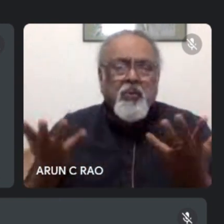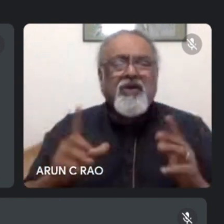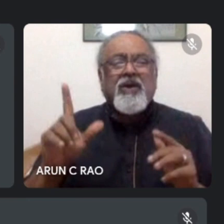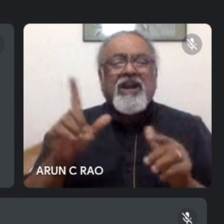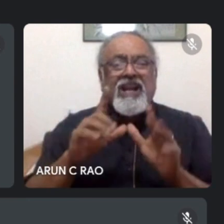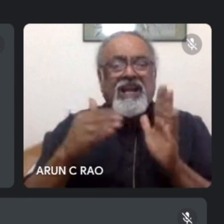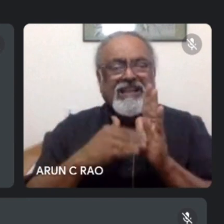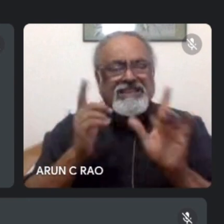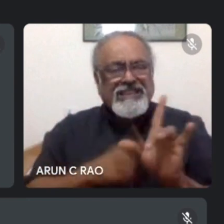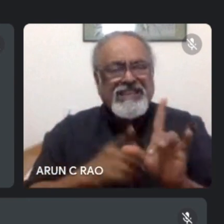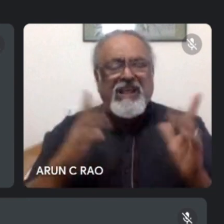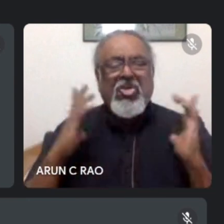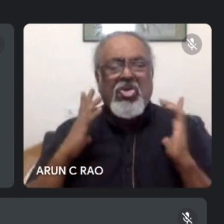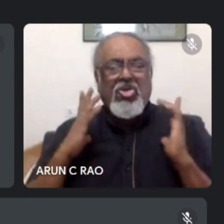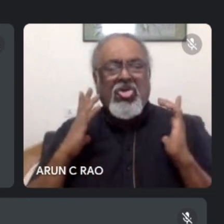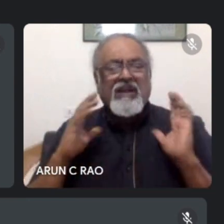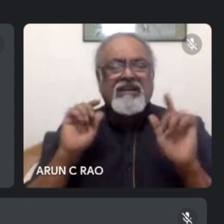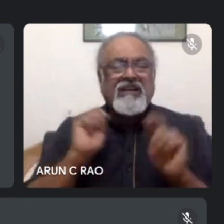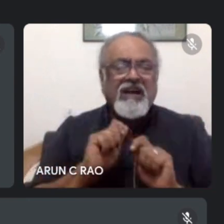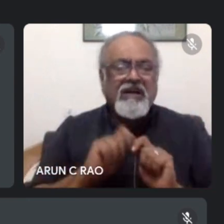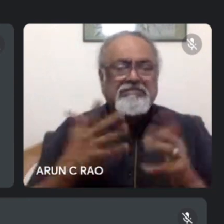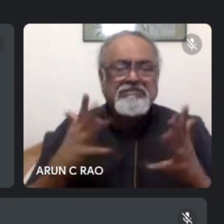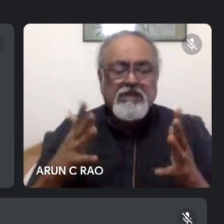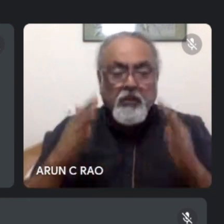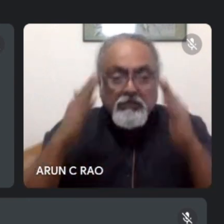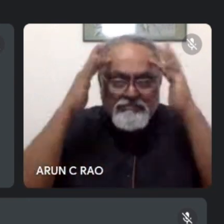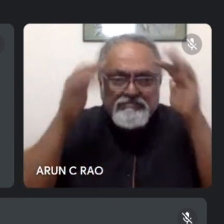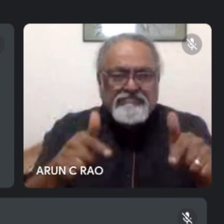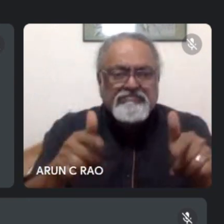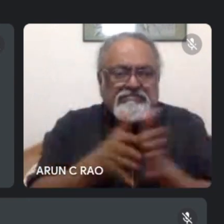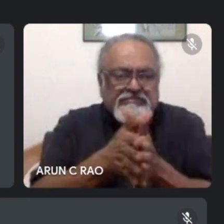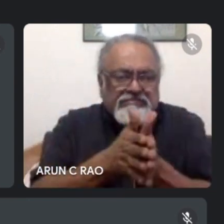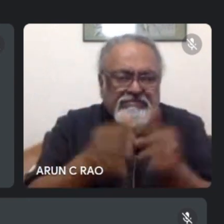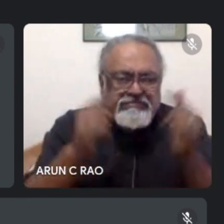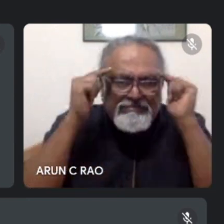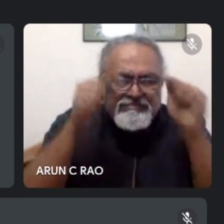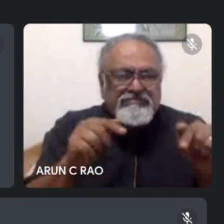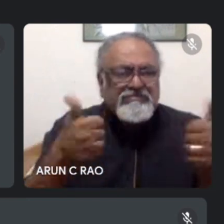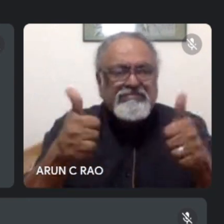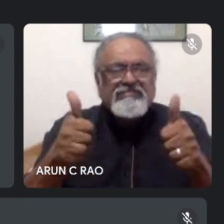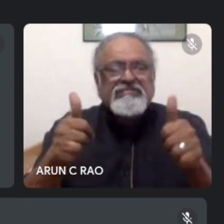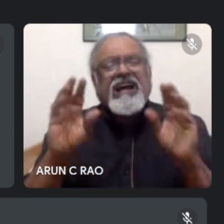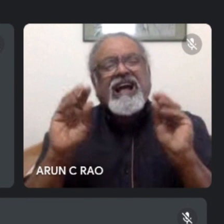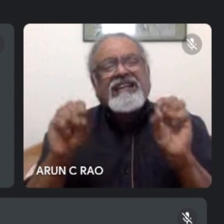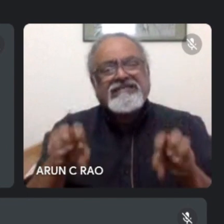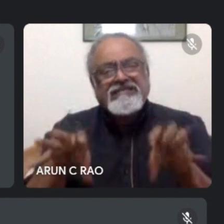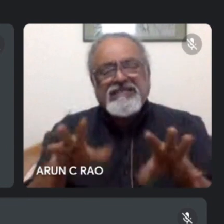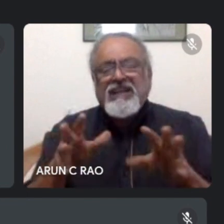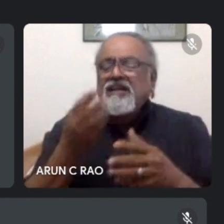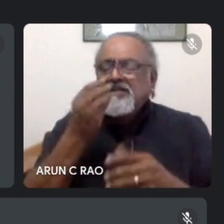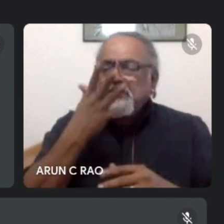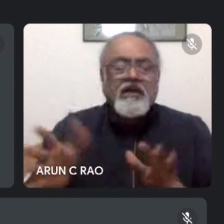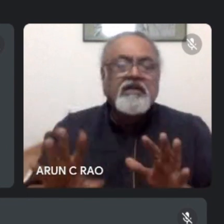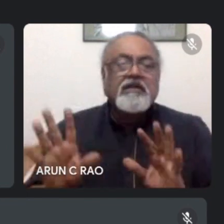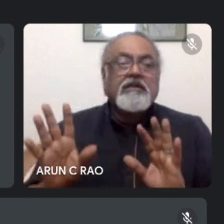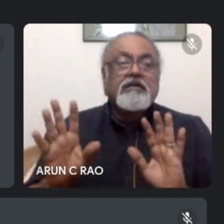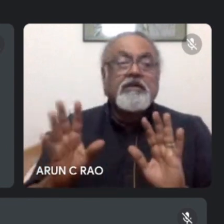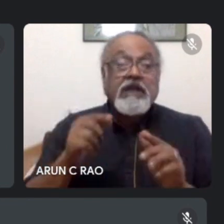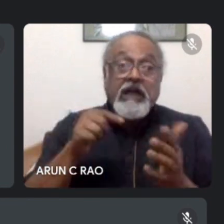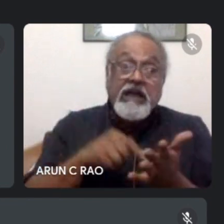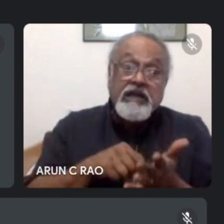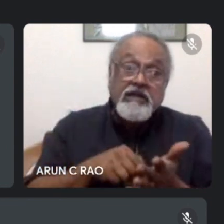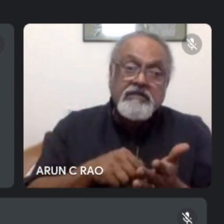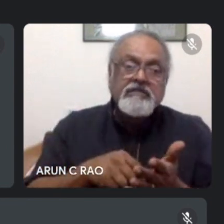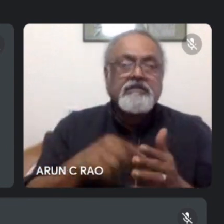or she does not want to take interest. So these are the kind of the stigma that gets associated, and